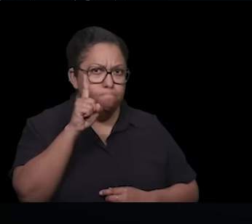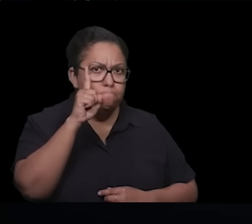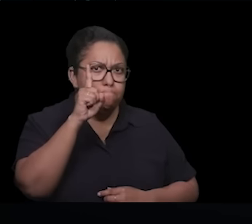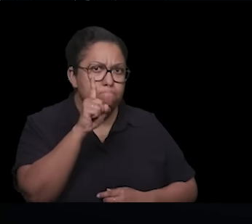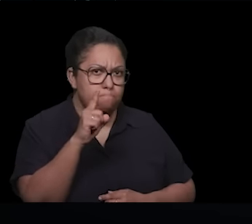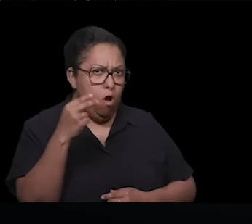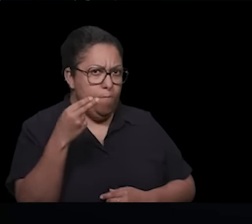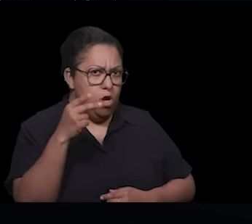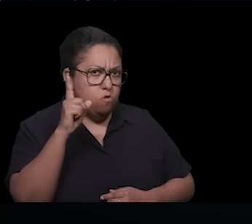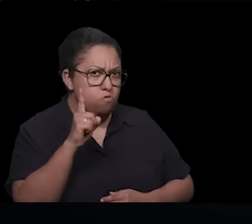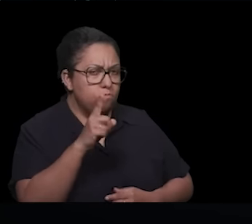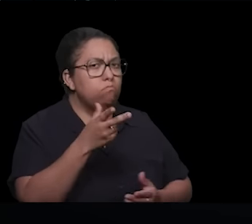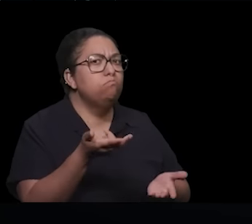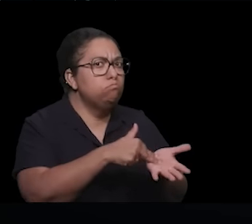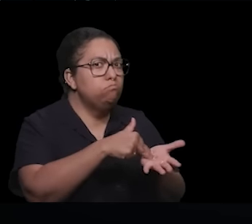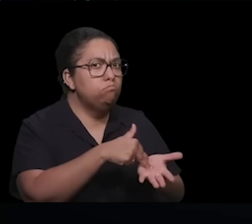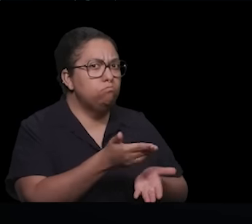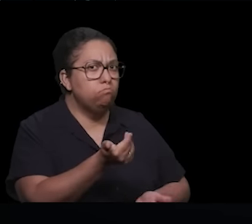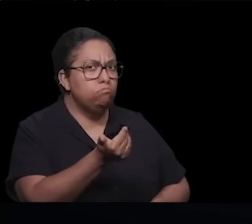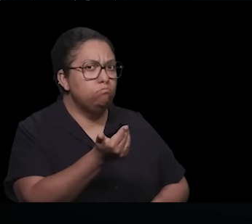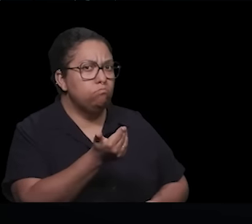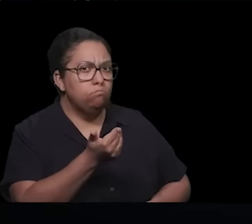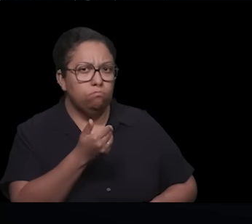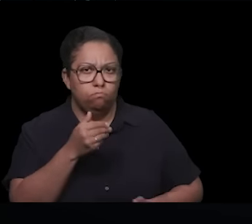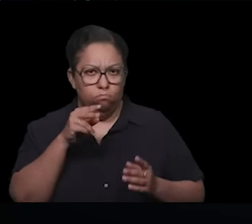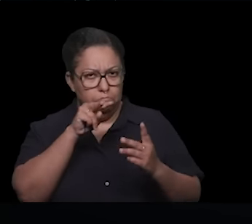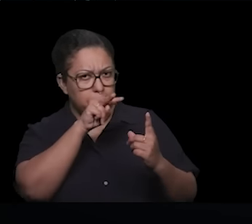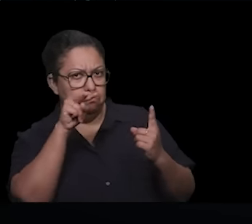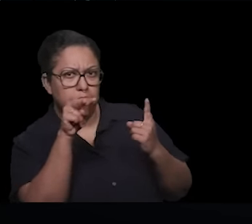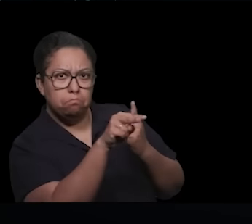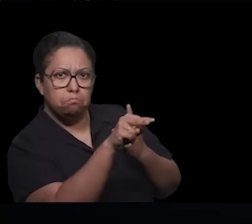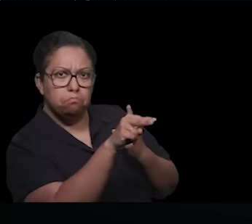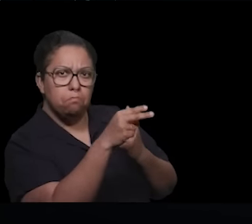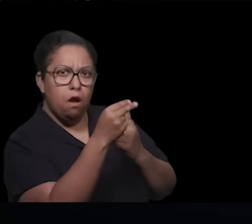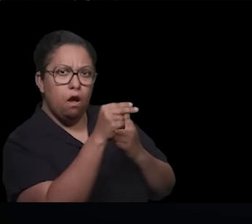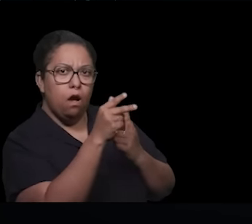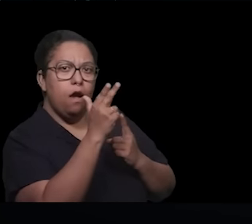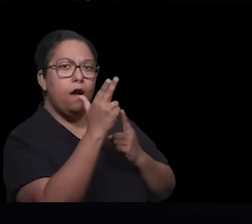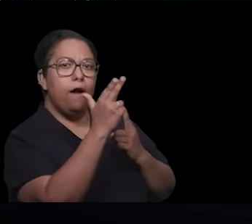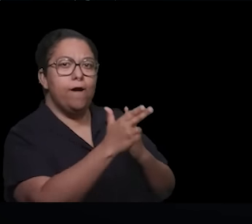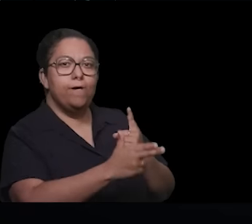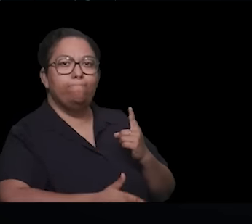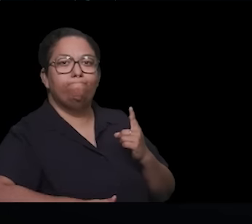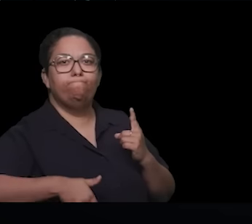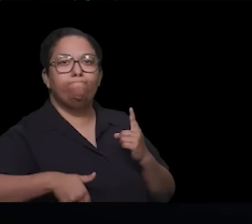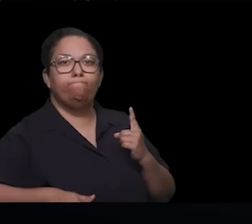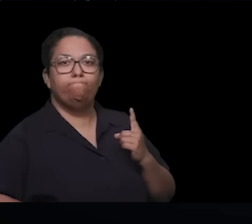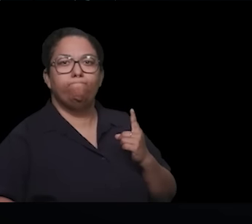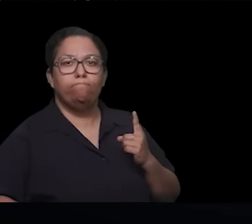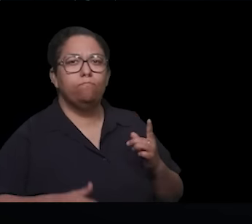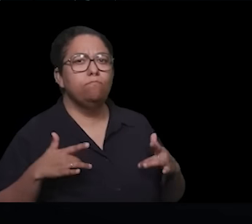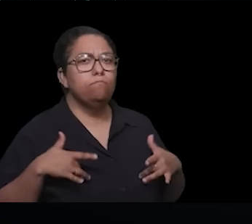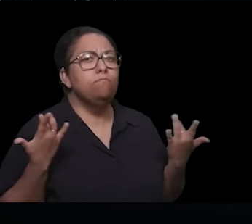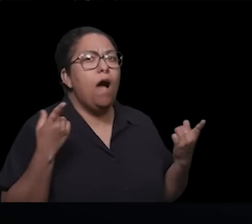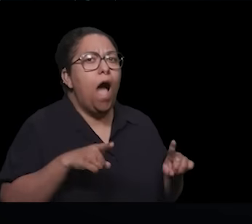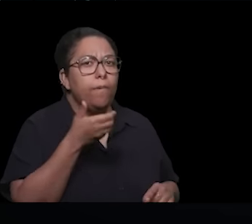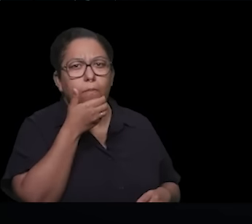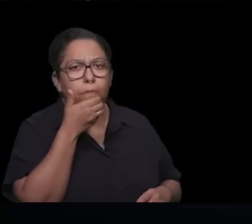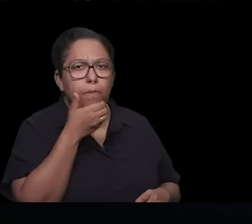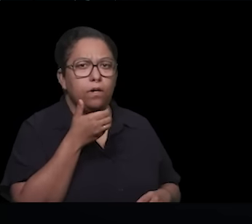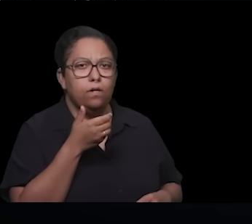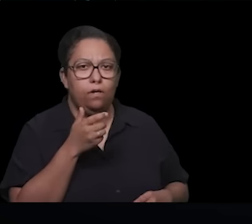them. Stand up. Herbert looks past Hartel, then lowers his gun. What happened to